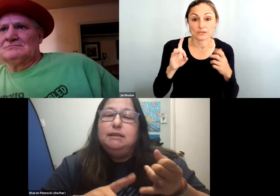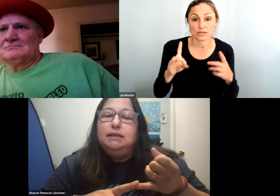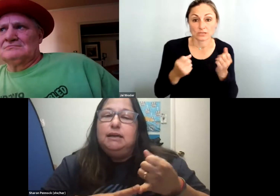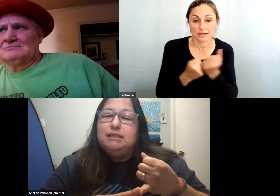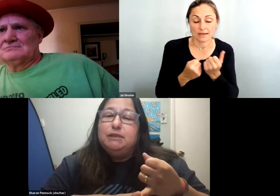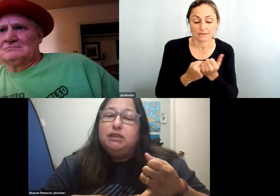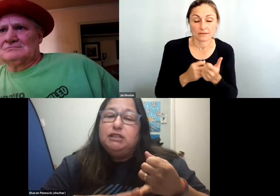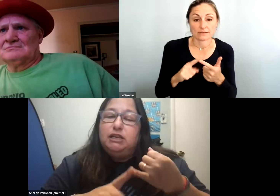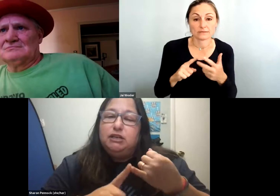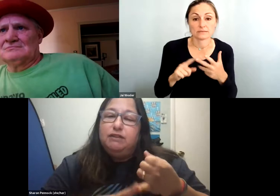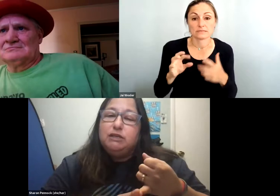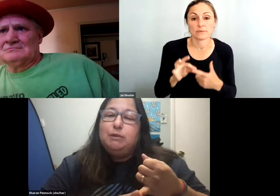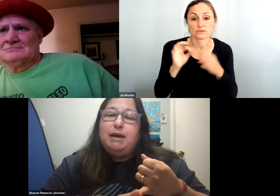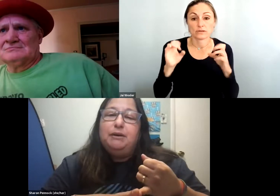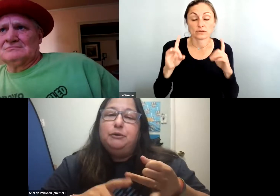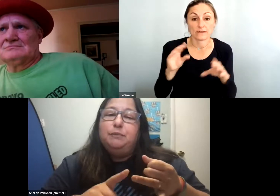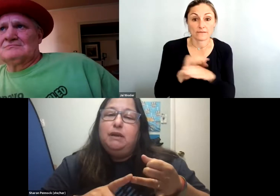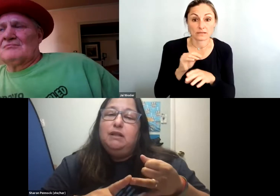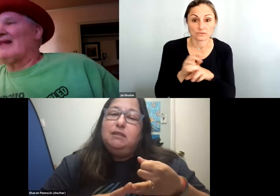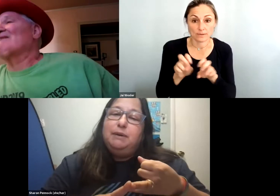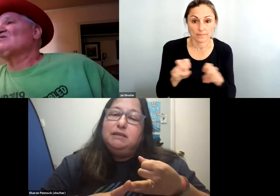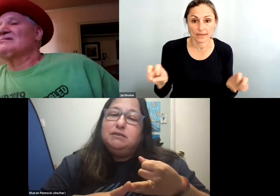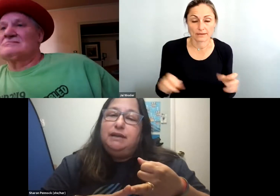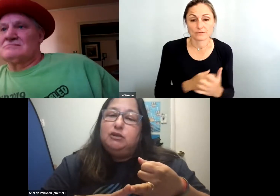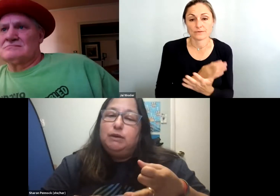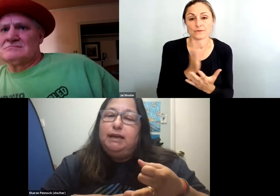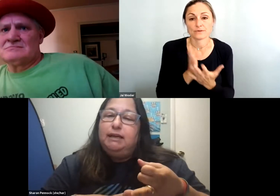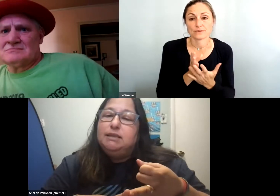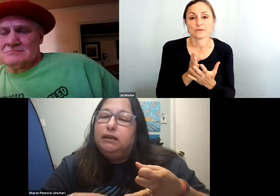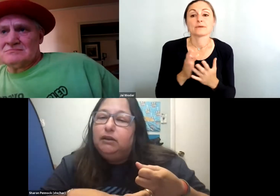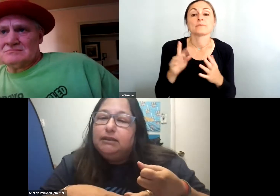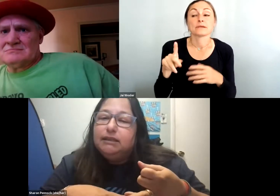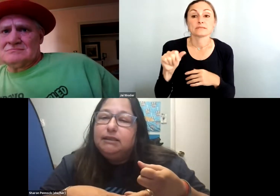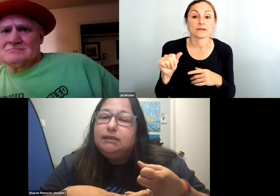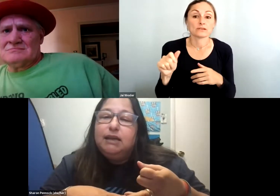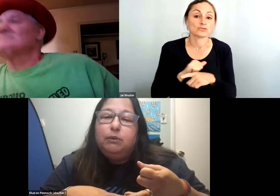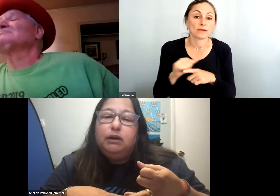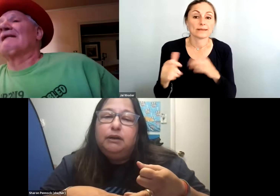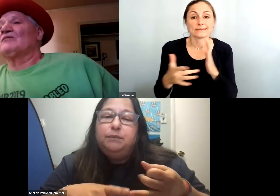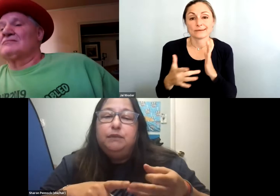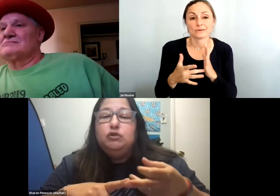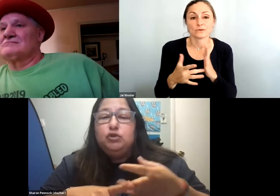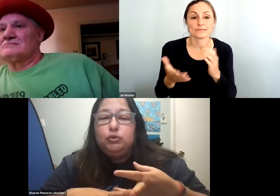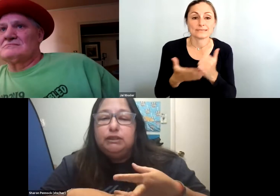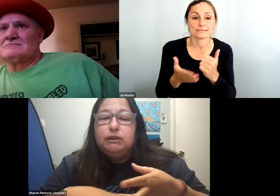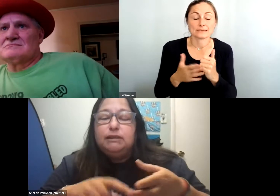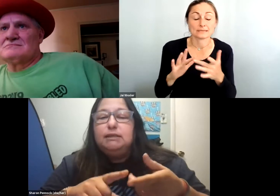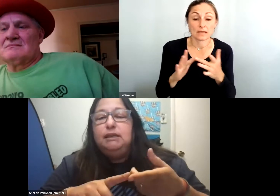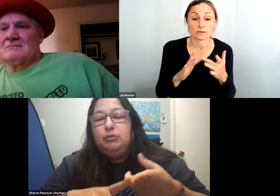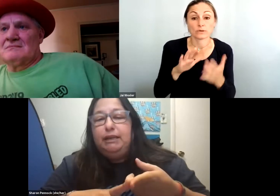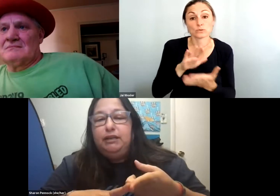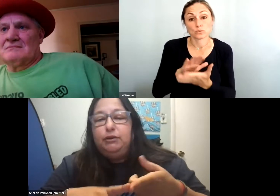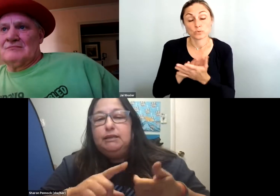Advocates, Special Education Advisory Panel, the Pennsylvania Training and Technical Assistance Network, school